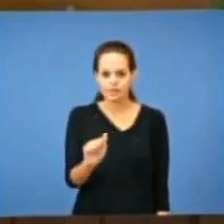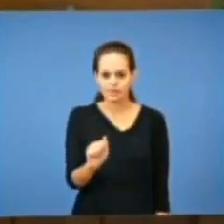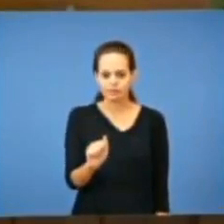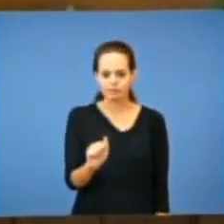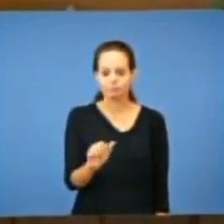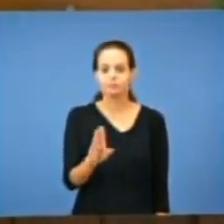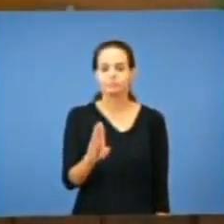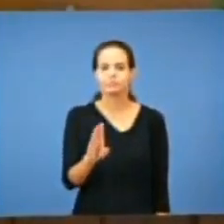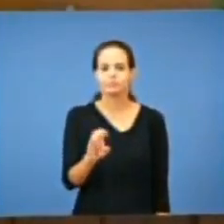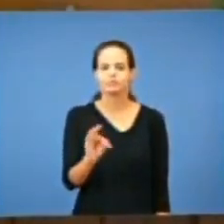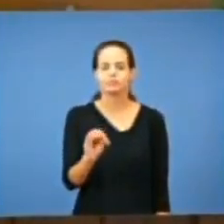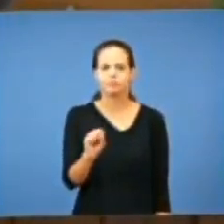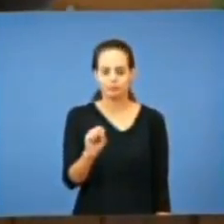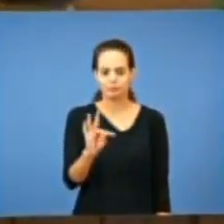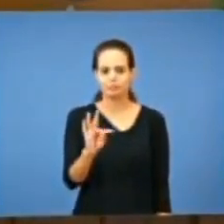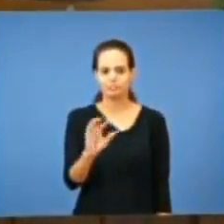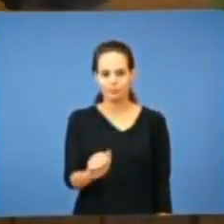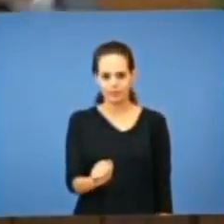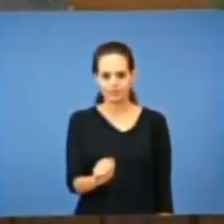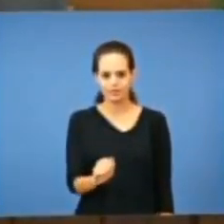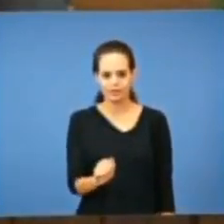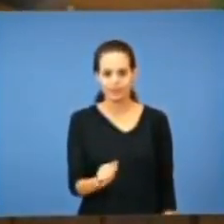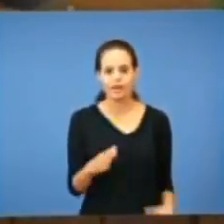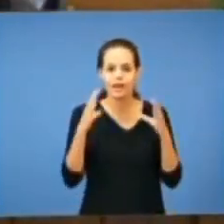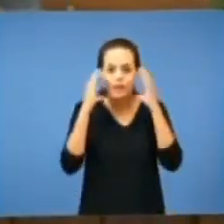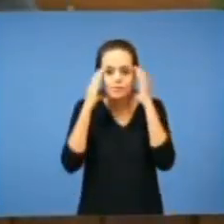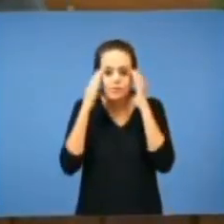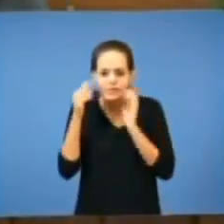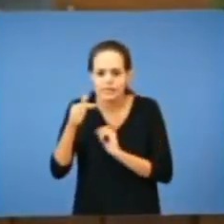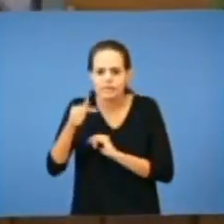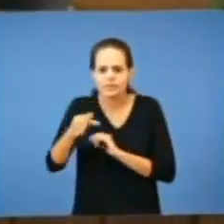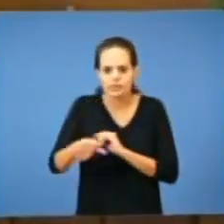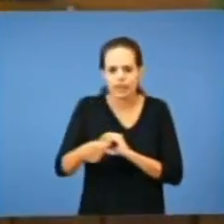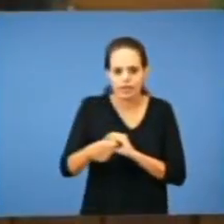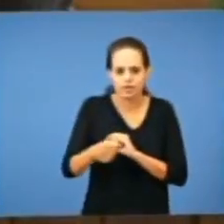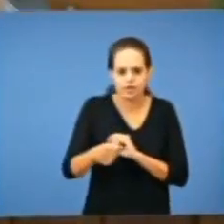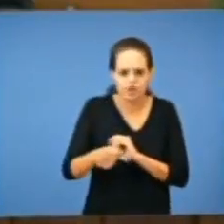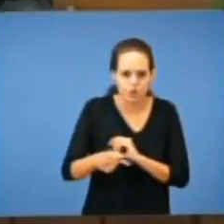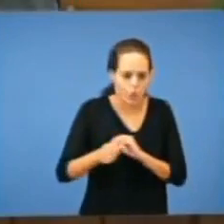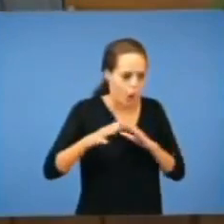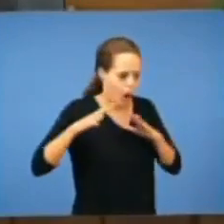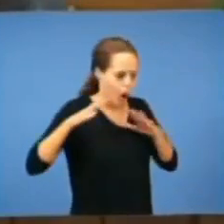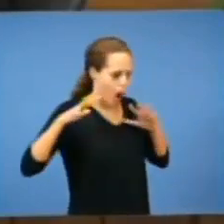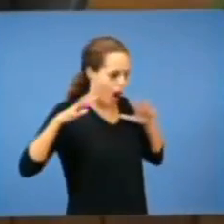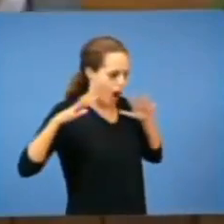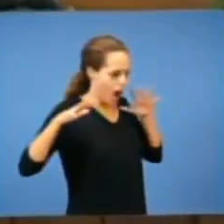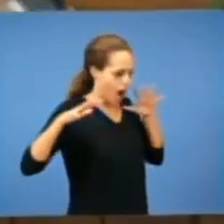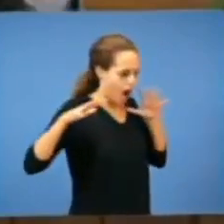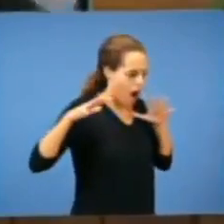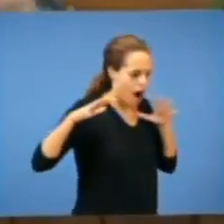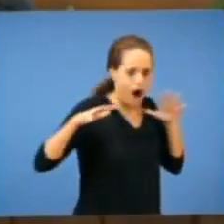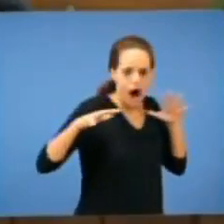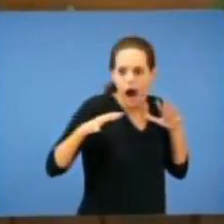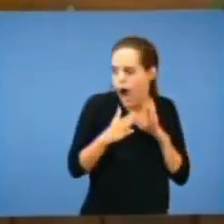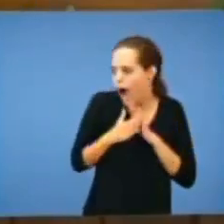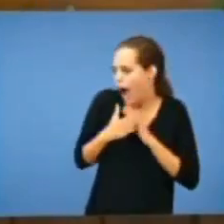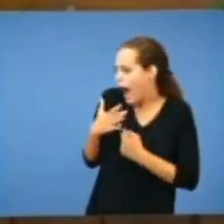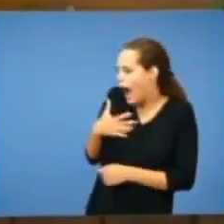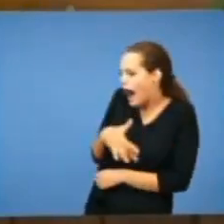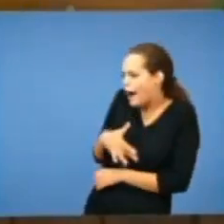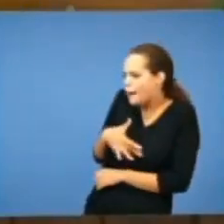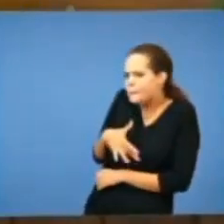all nervous and afraid. They're afraid of going to hell and finding the beast with seven heads that they never